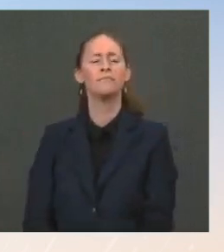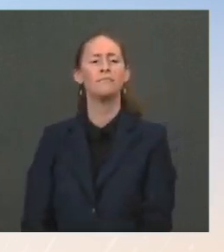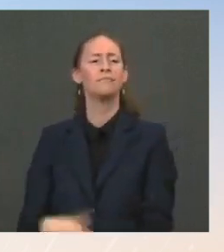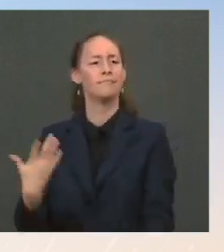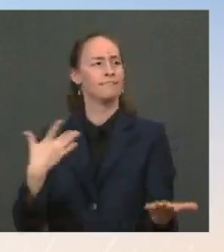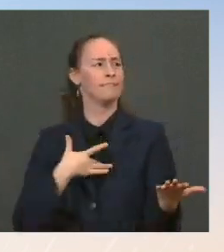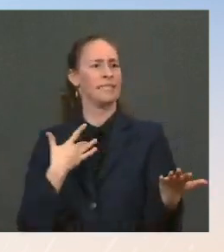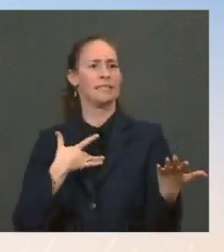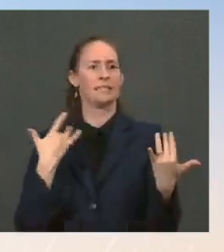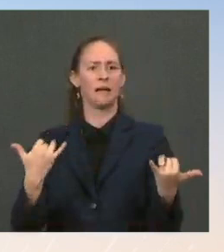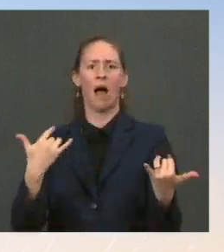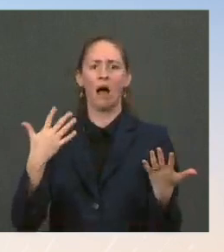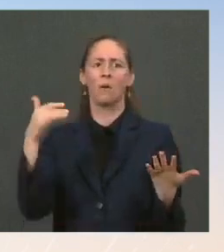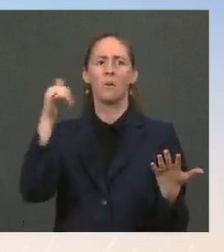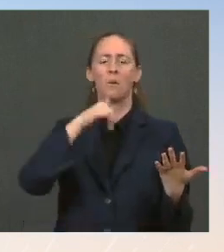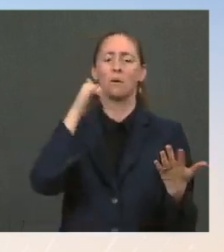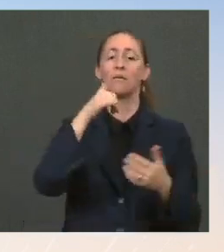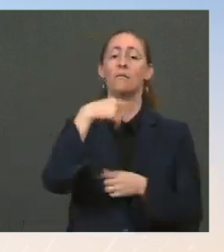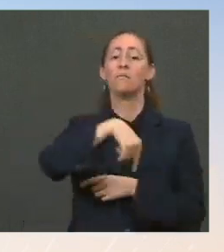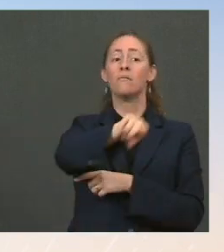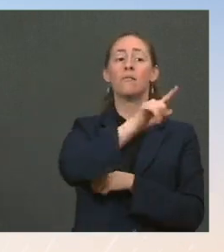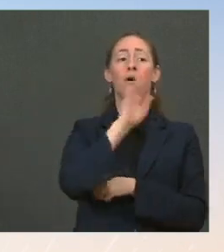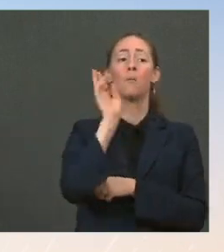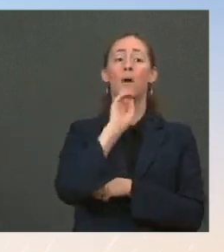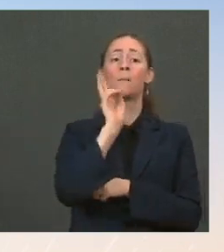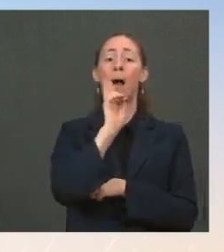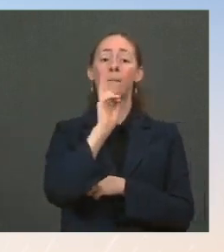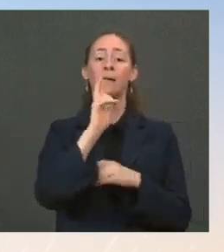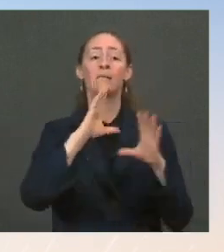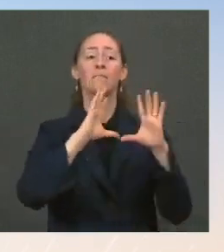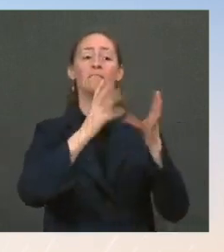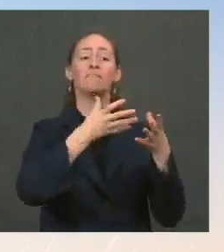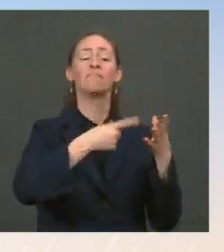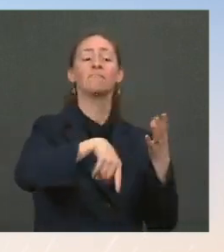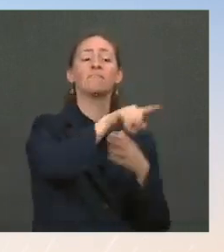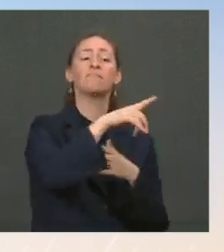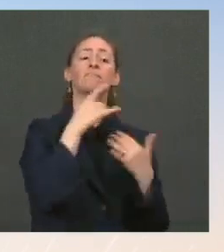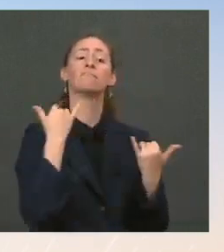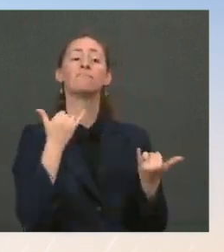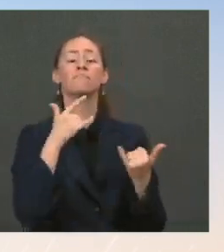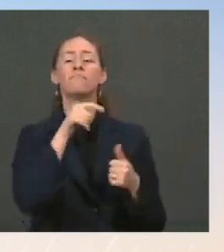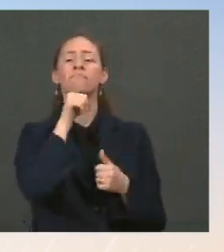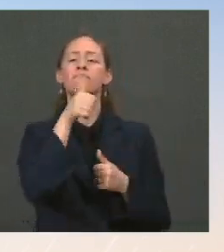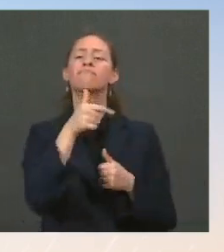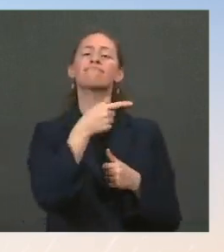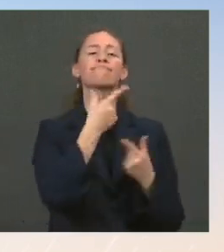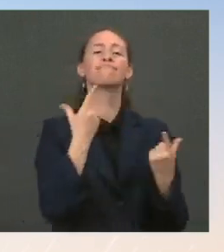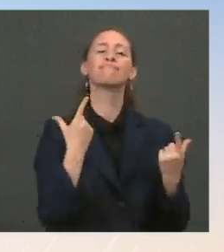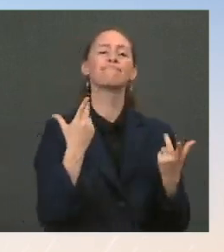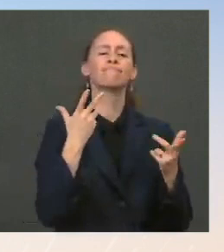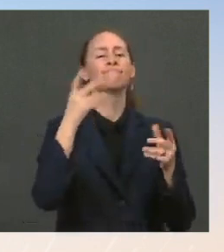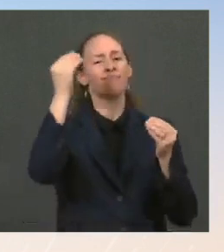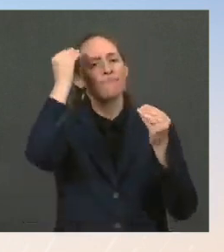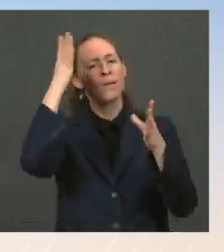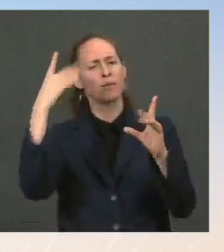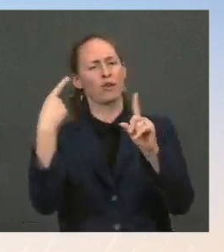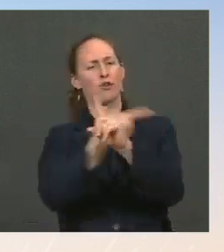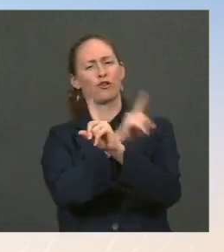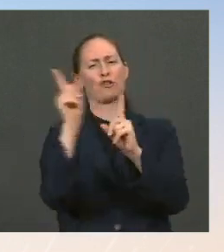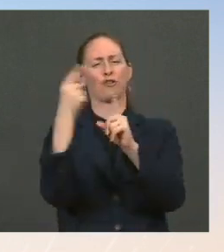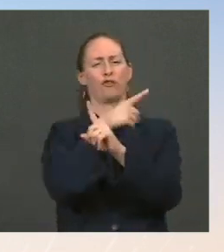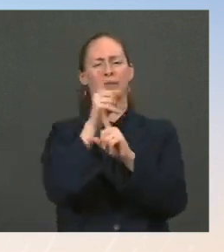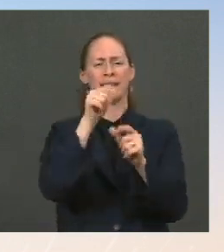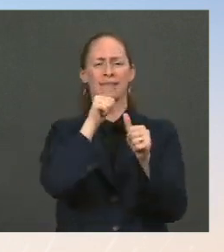because Republicans in Congress would rather bet on a misleading and inaccurate campaign season talking point. We're not betting that that's going to